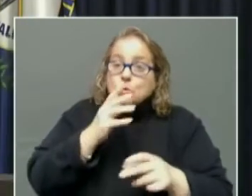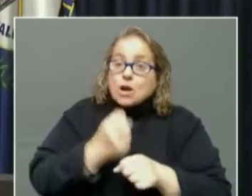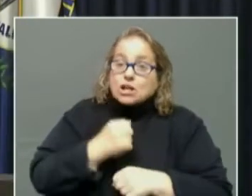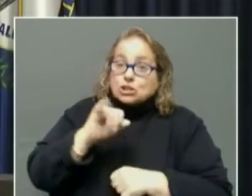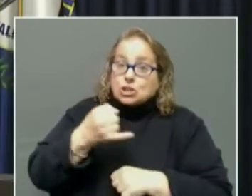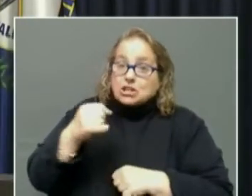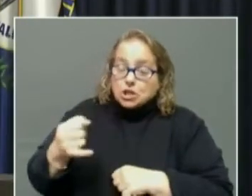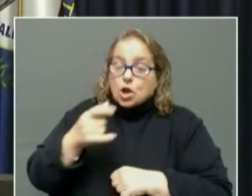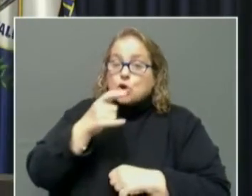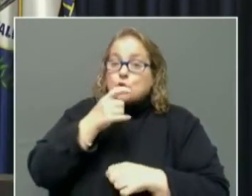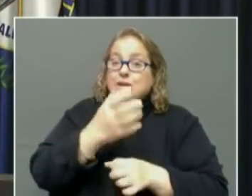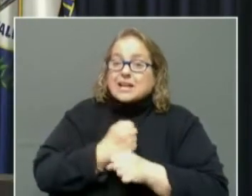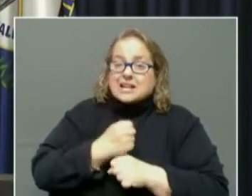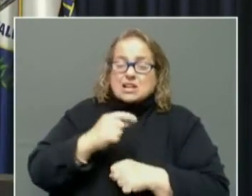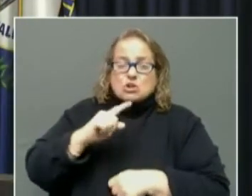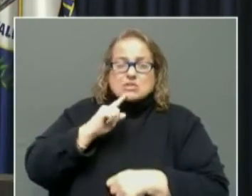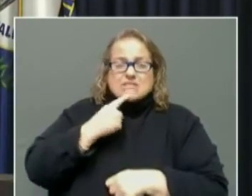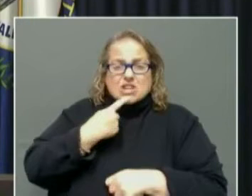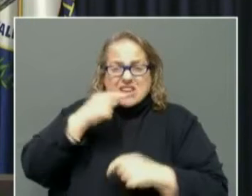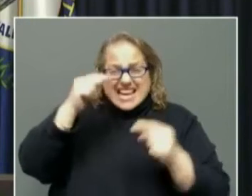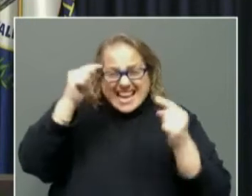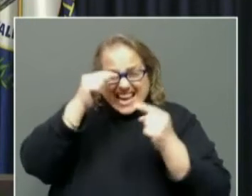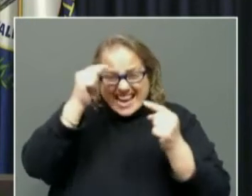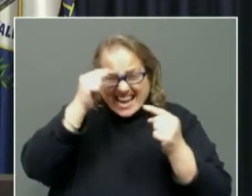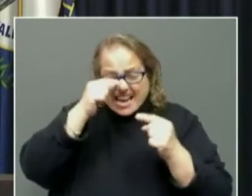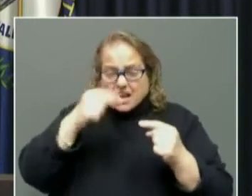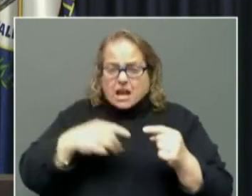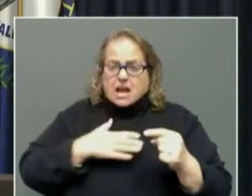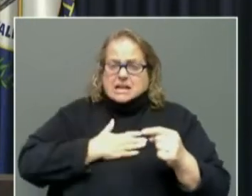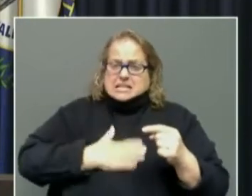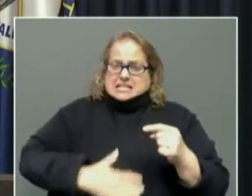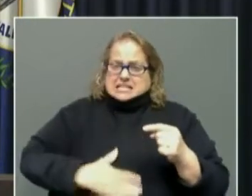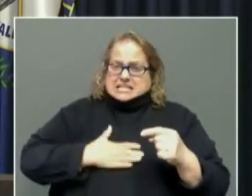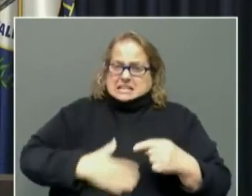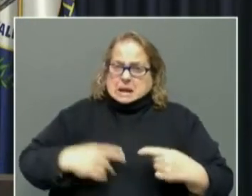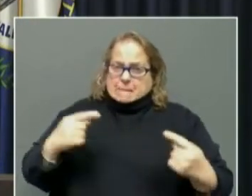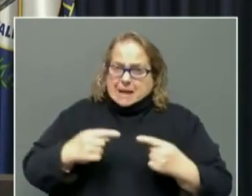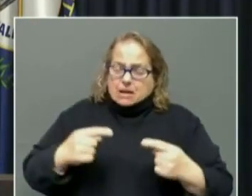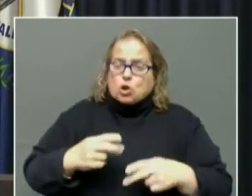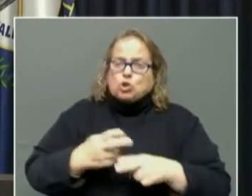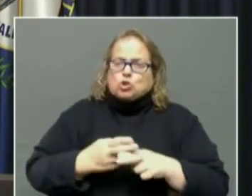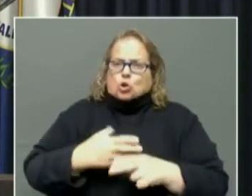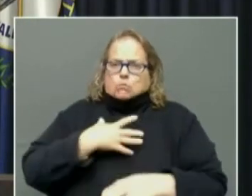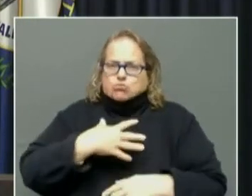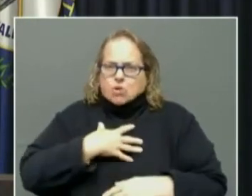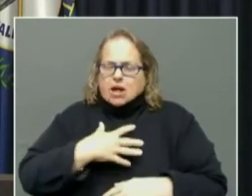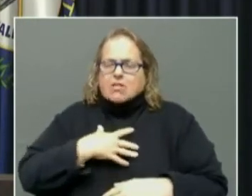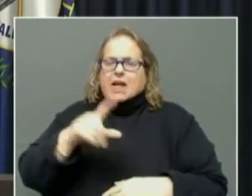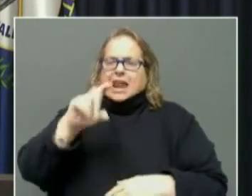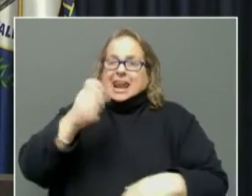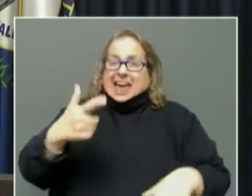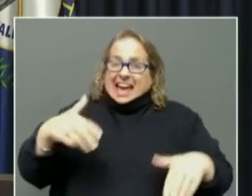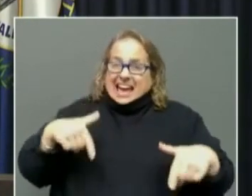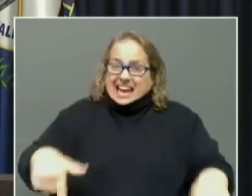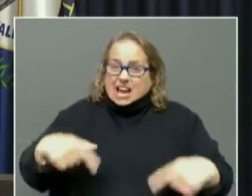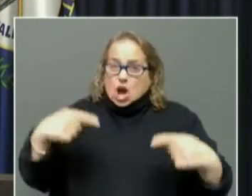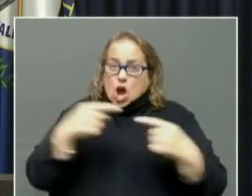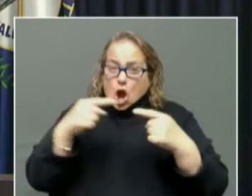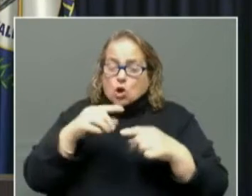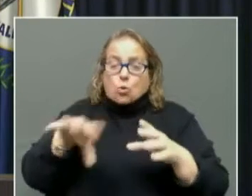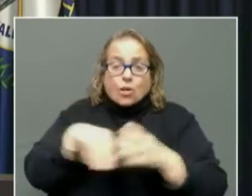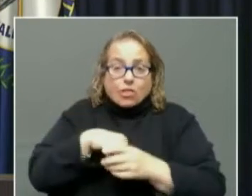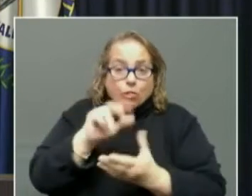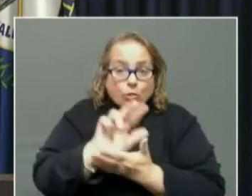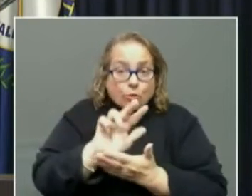abdominal pain, leg pain, or shortness of breath within 3 weeks after vaccination with J&J should contact